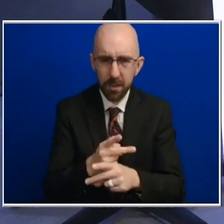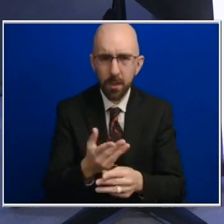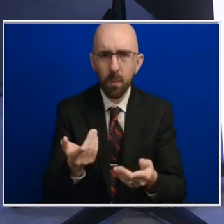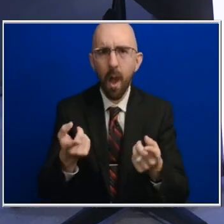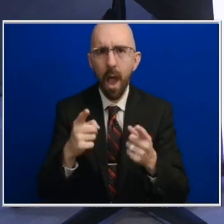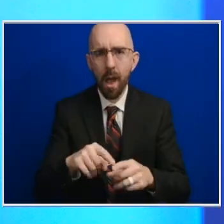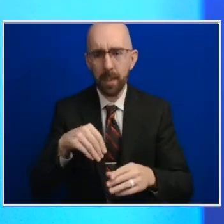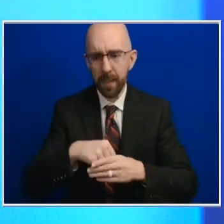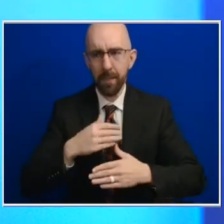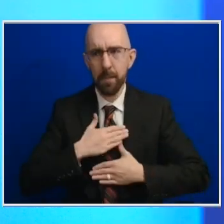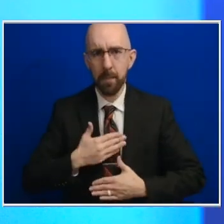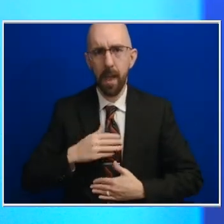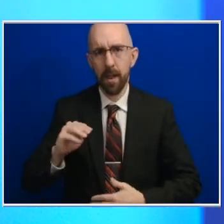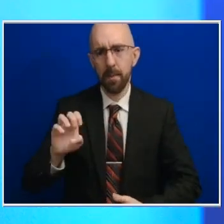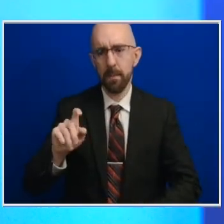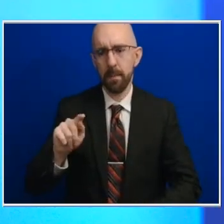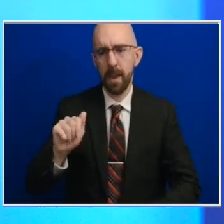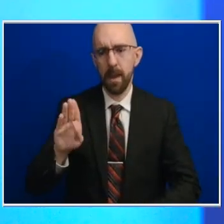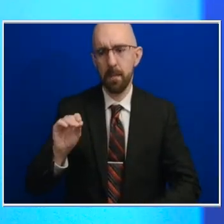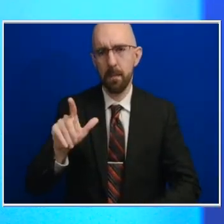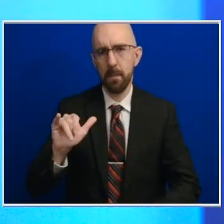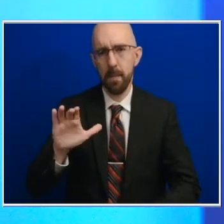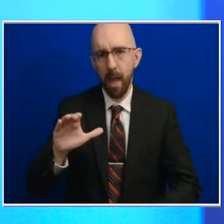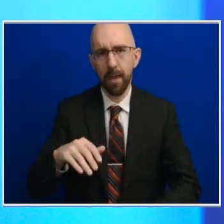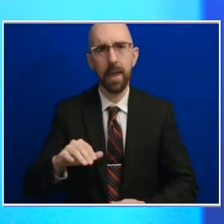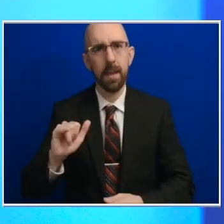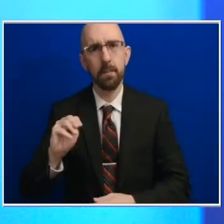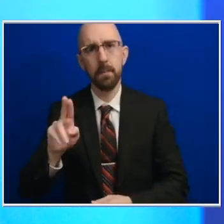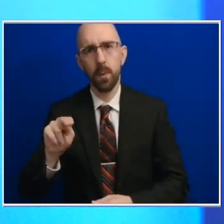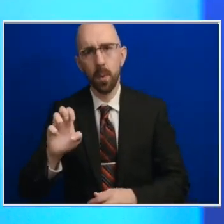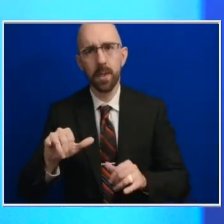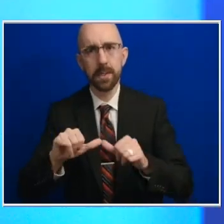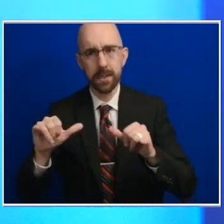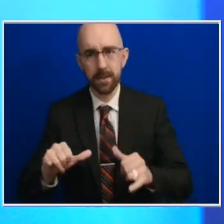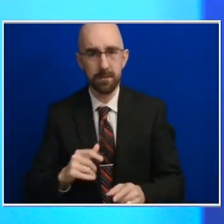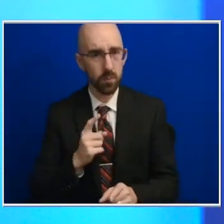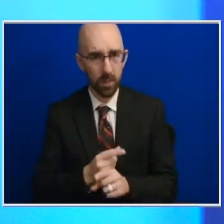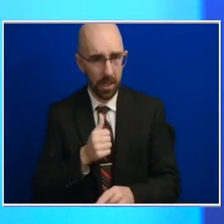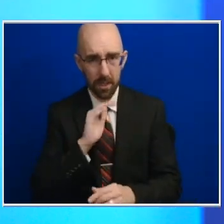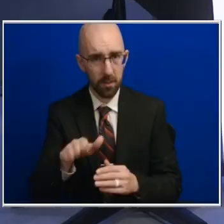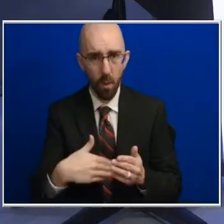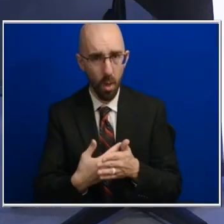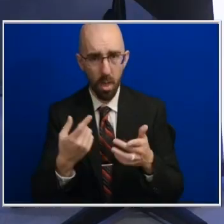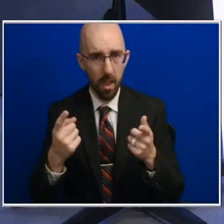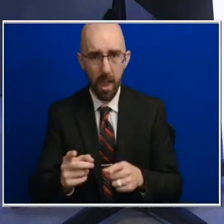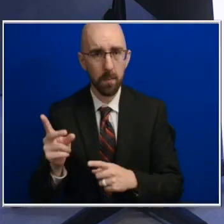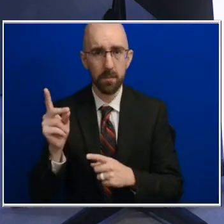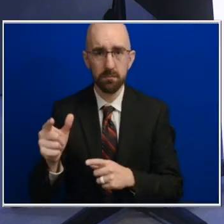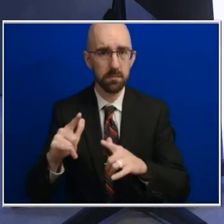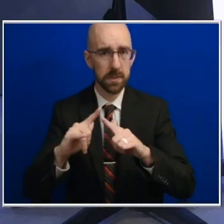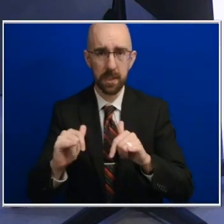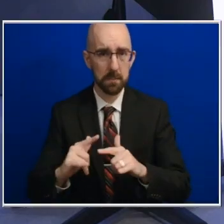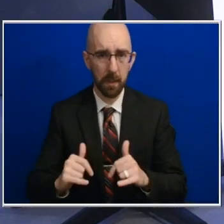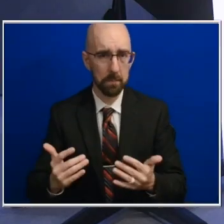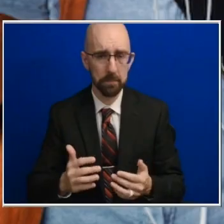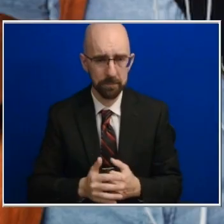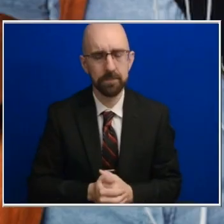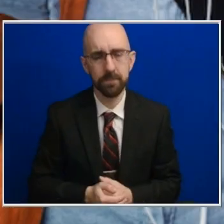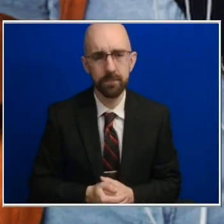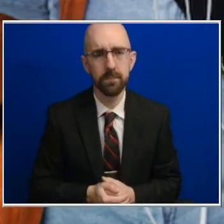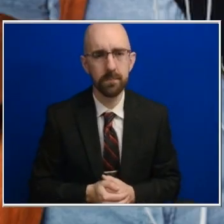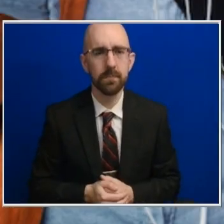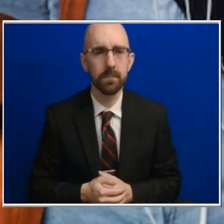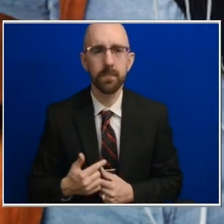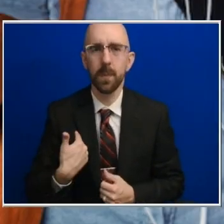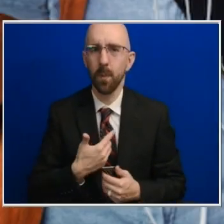what happens with your immune system. And you're right, it doesn't all happen at the same time. So we are here to answer your